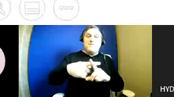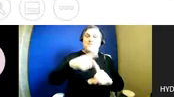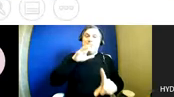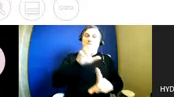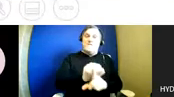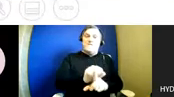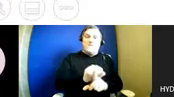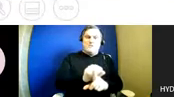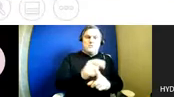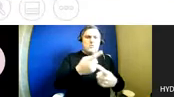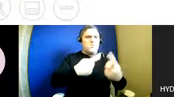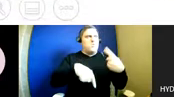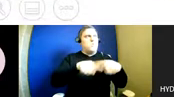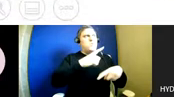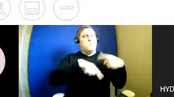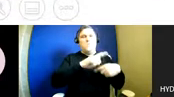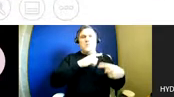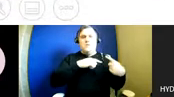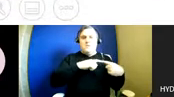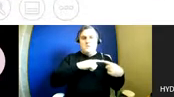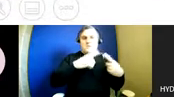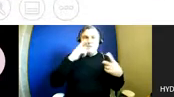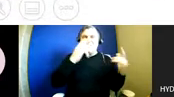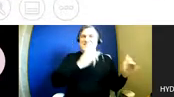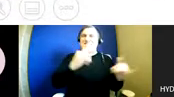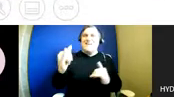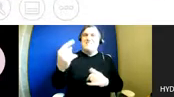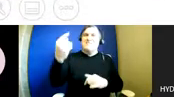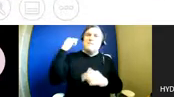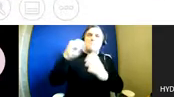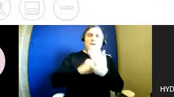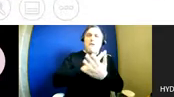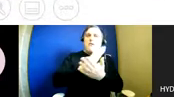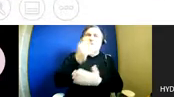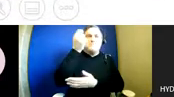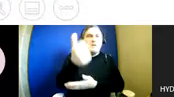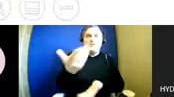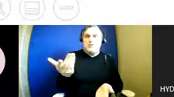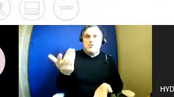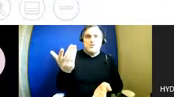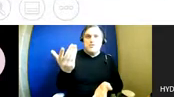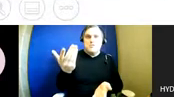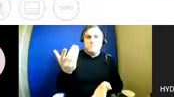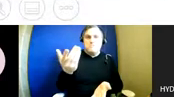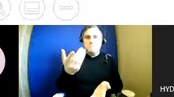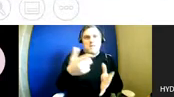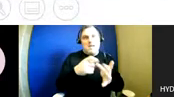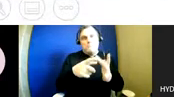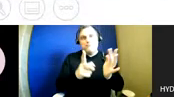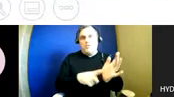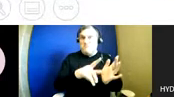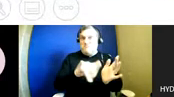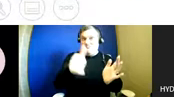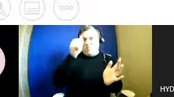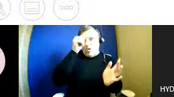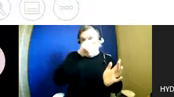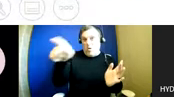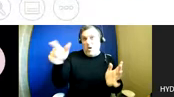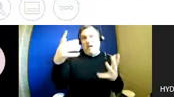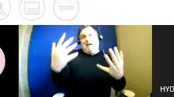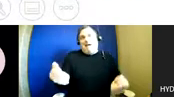of the pandemic, testing was not widespread. So there were patients, and you probably know of people that